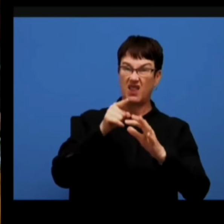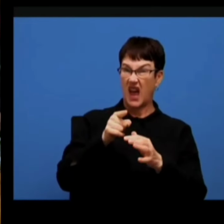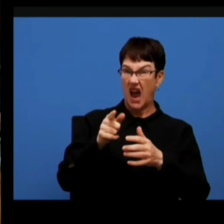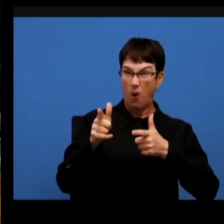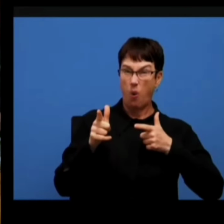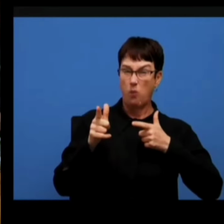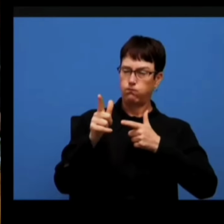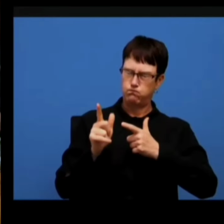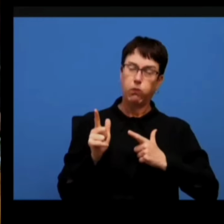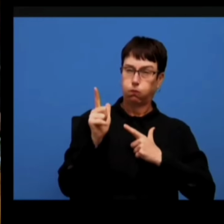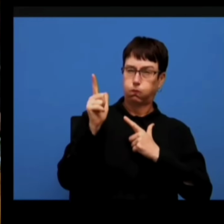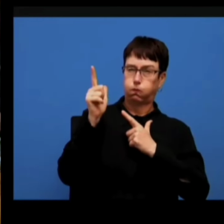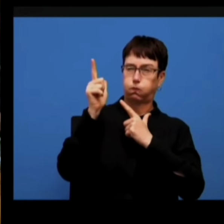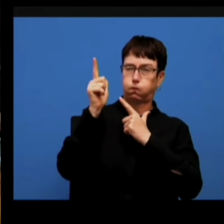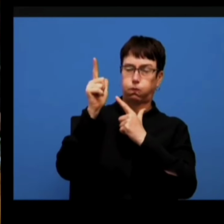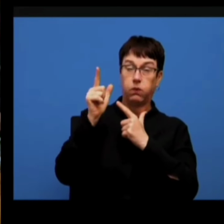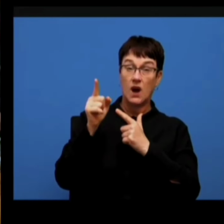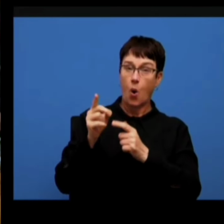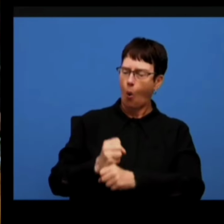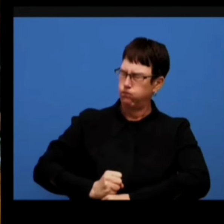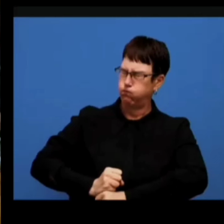high on the political agenda.